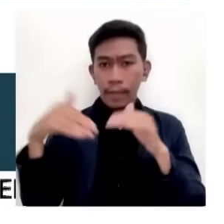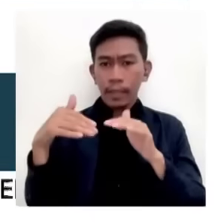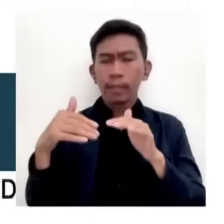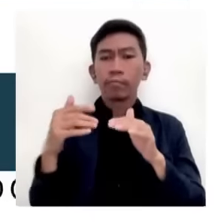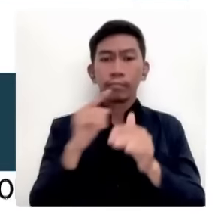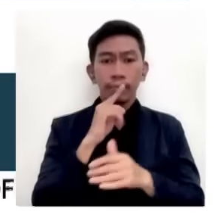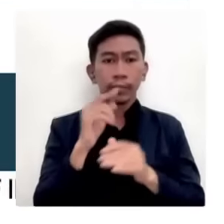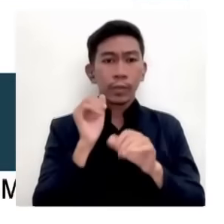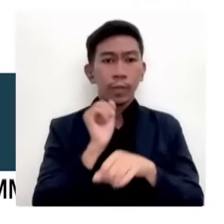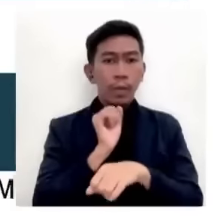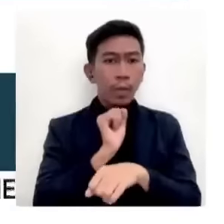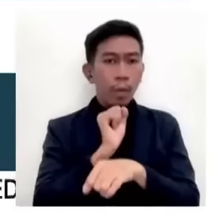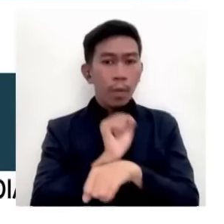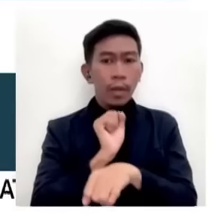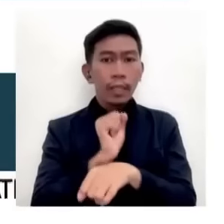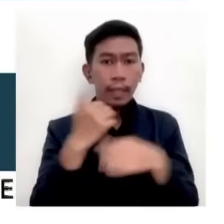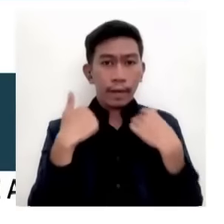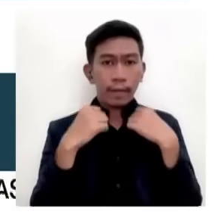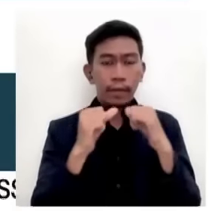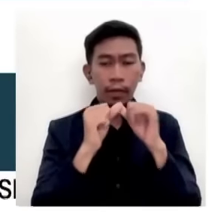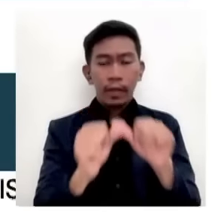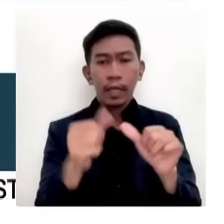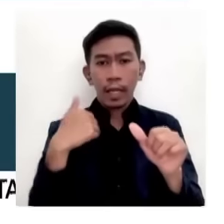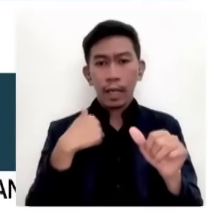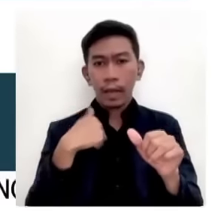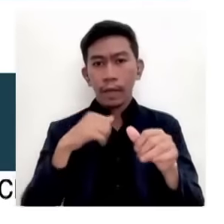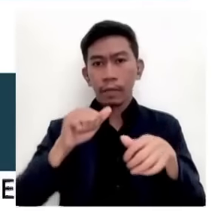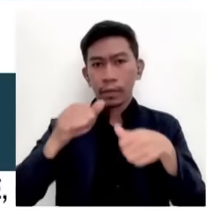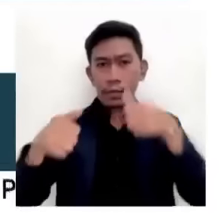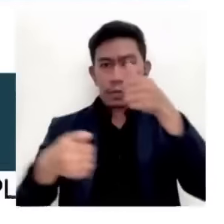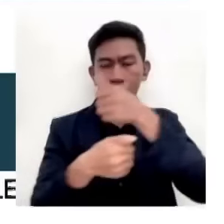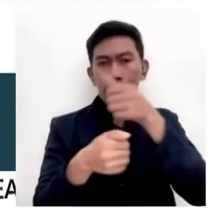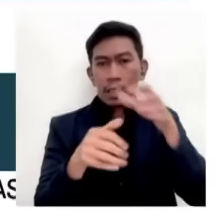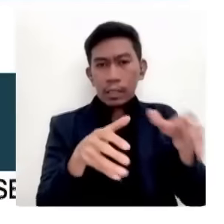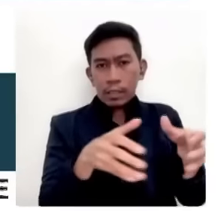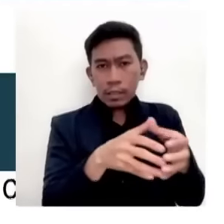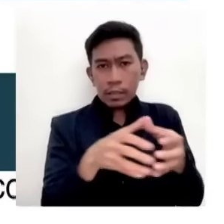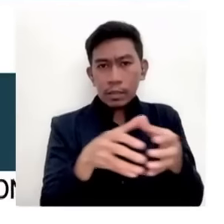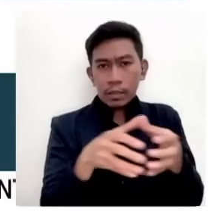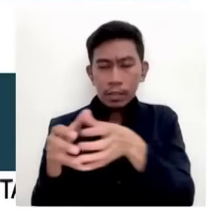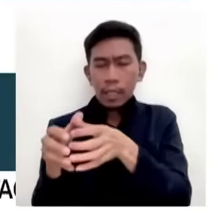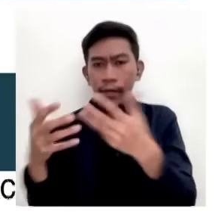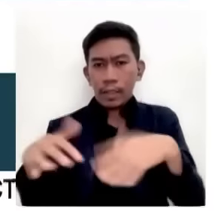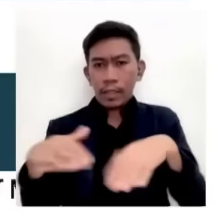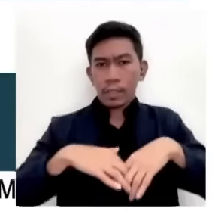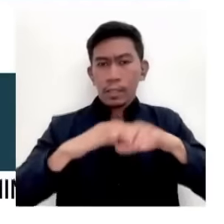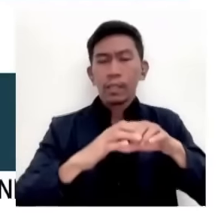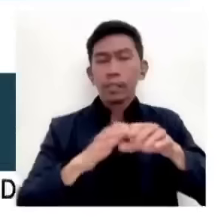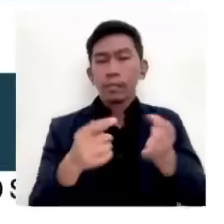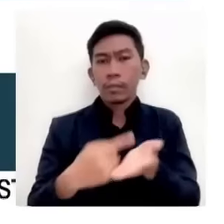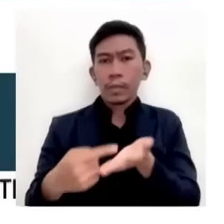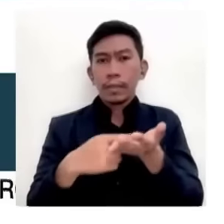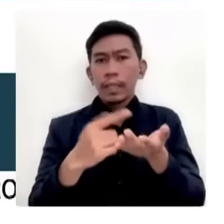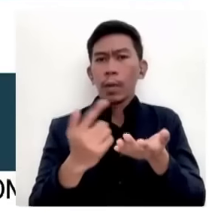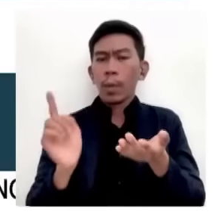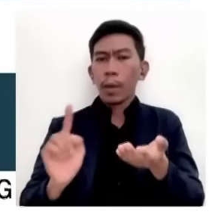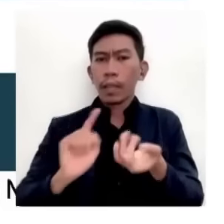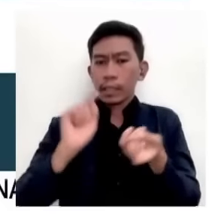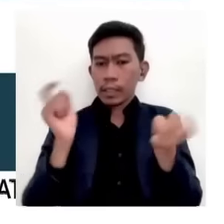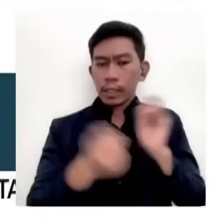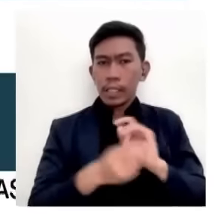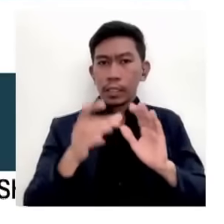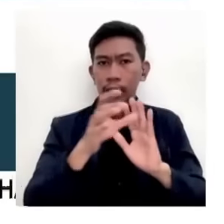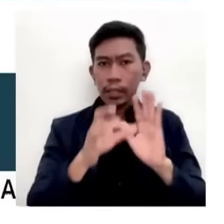there will be a subcommittee that will be formed to hear already the amendments to the economic provisions